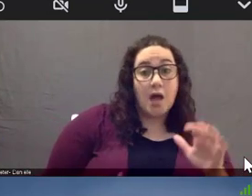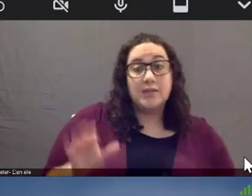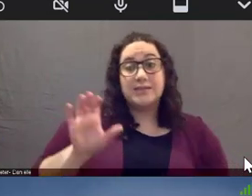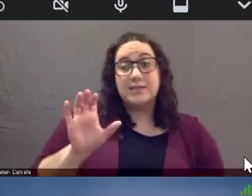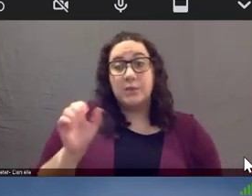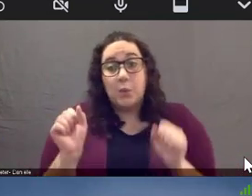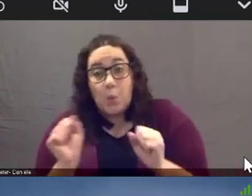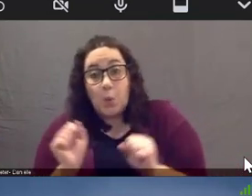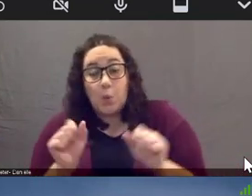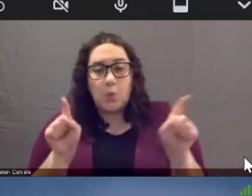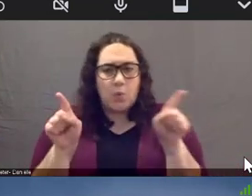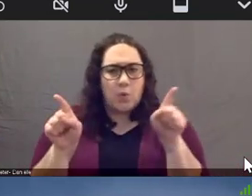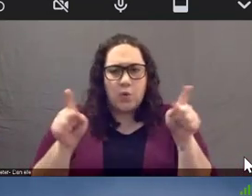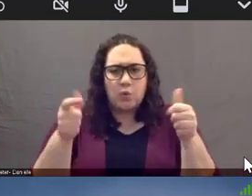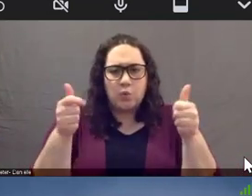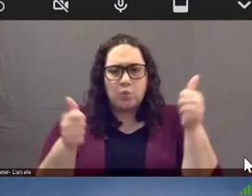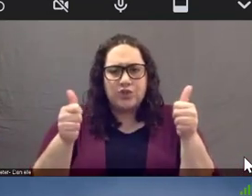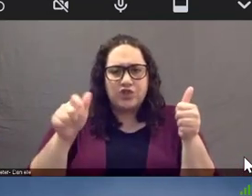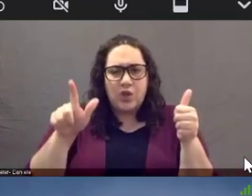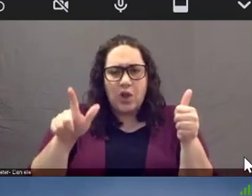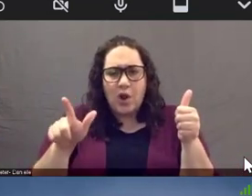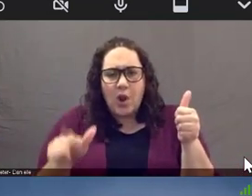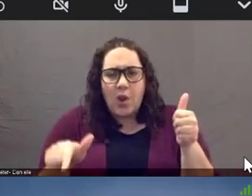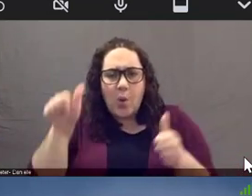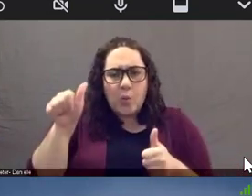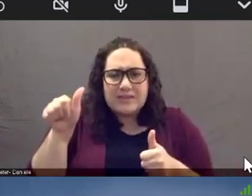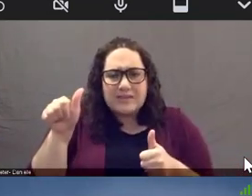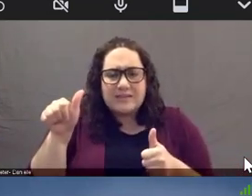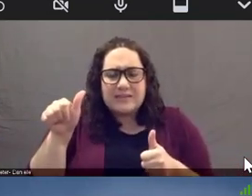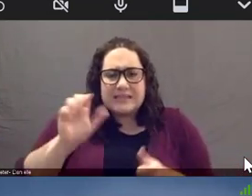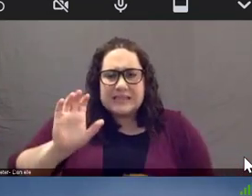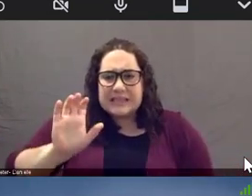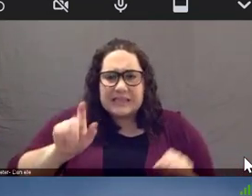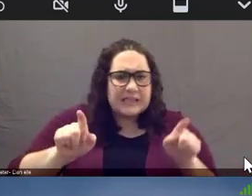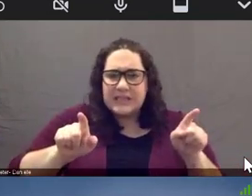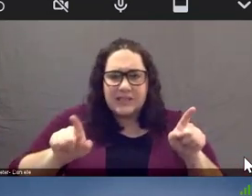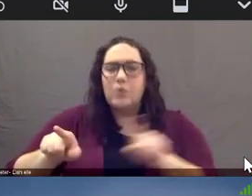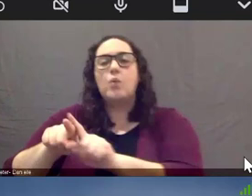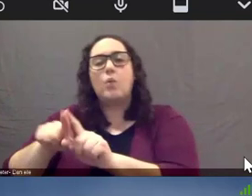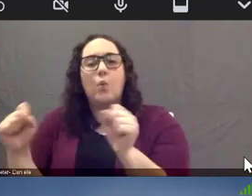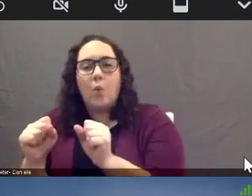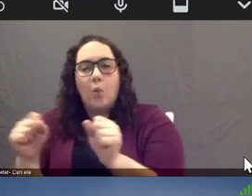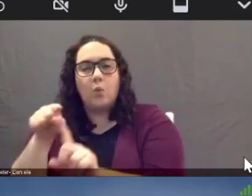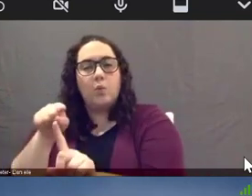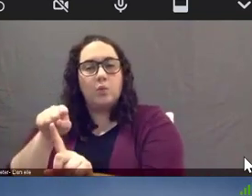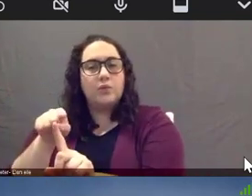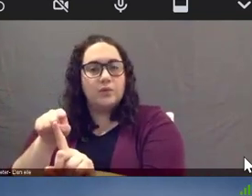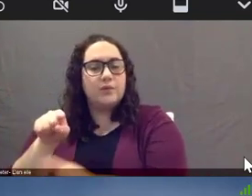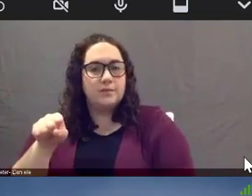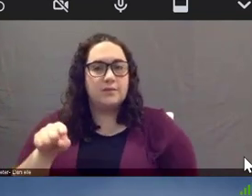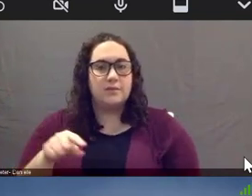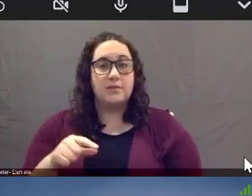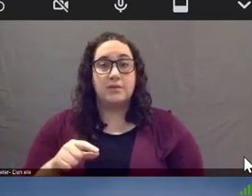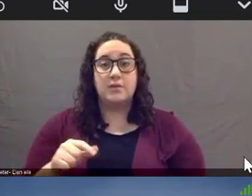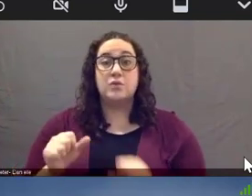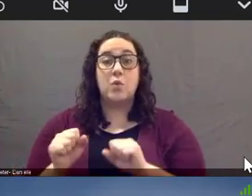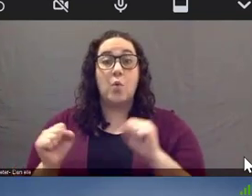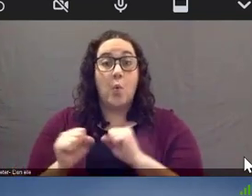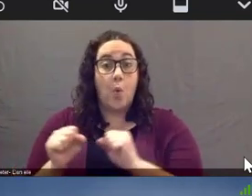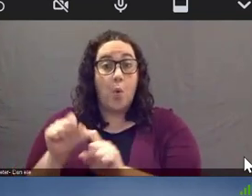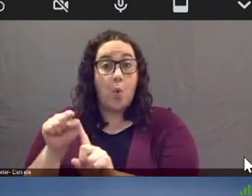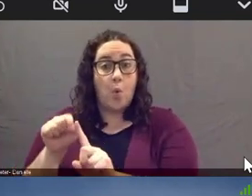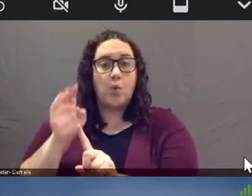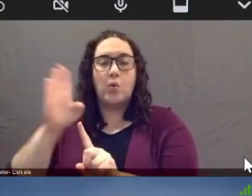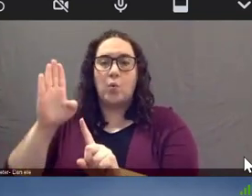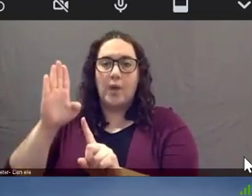C, or the fluid with the lower big C, is the cold fluid. So the cold fluid will experience a larger temperature